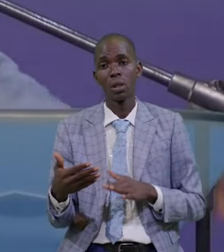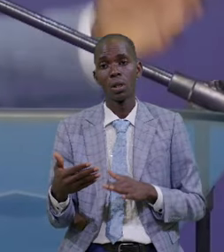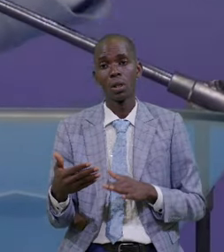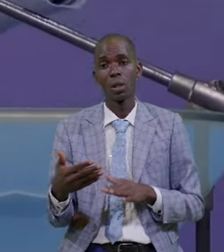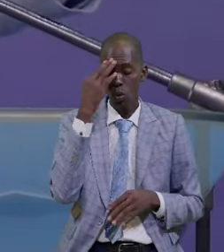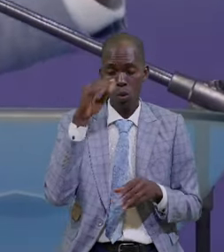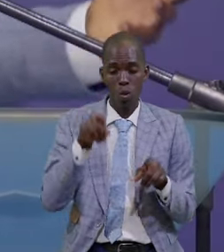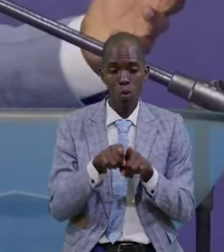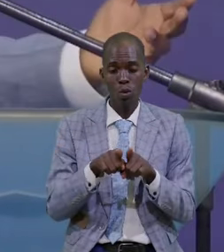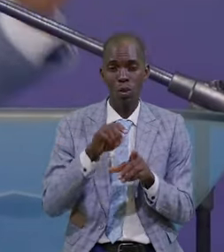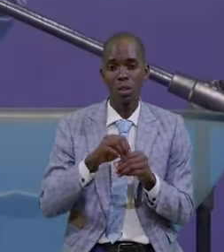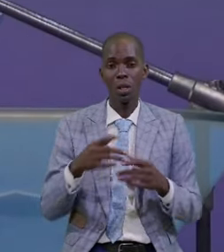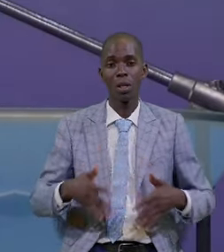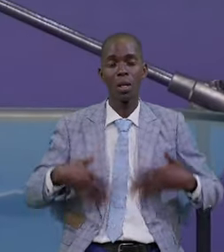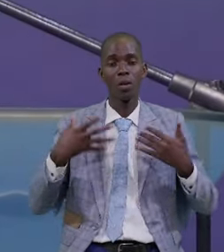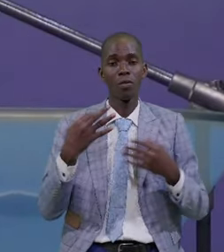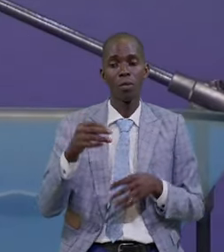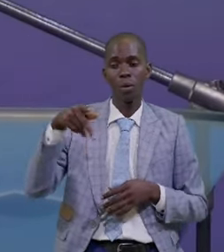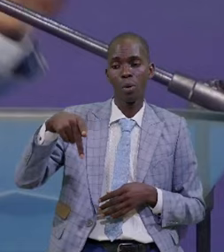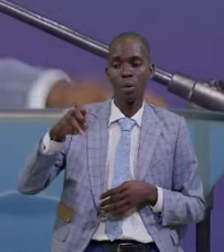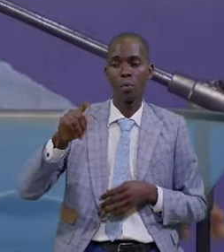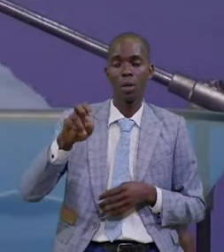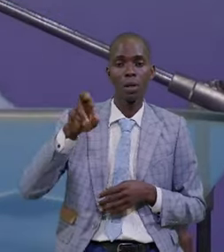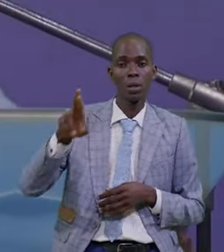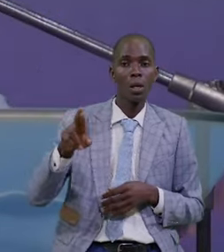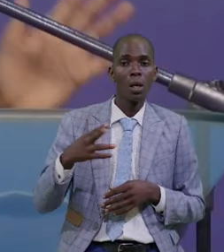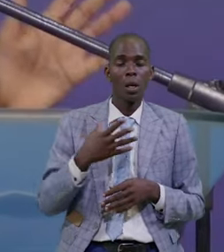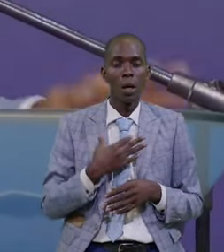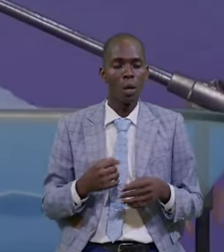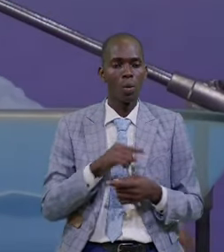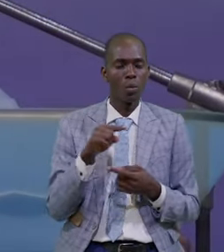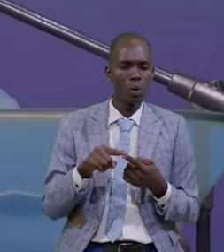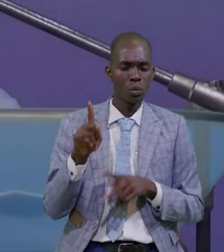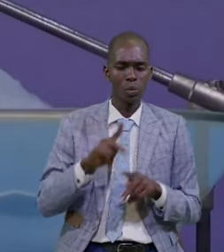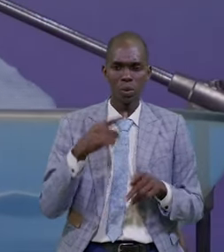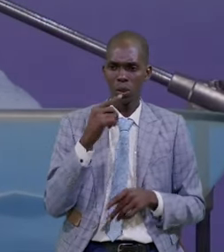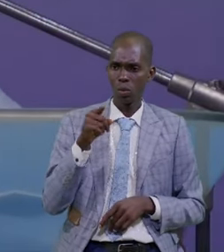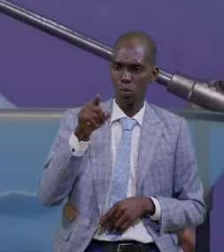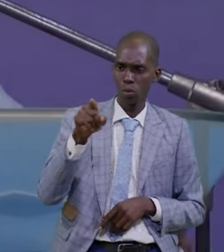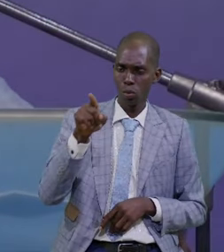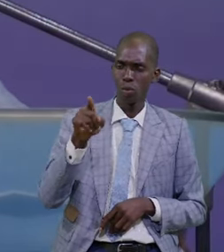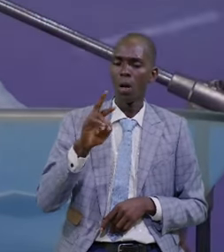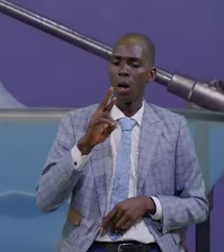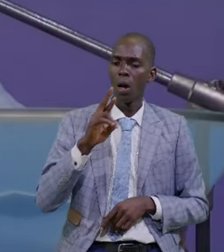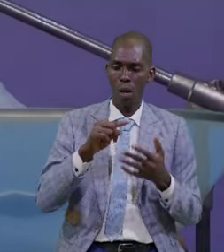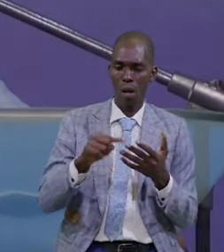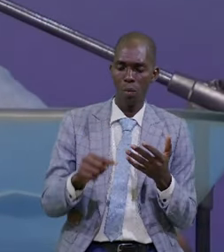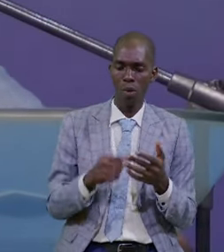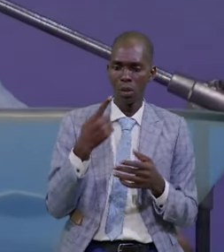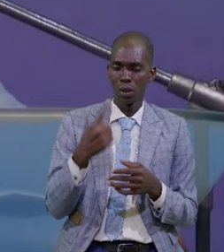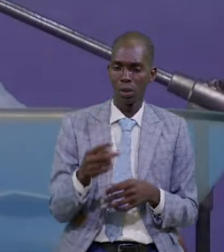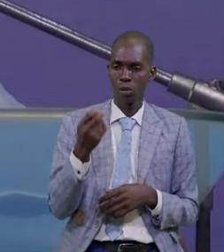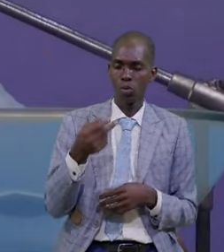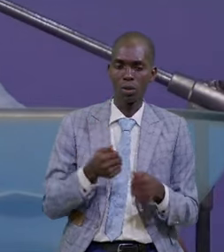that when the people, and they said, you are among his disciples, the